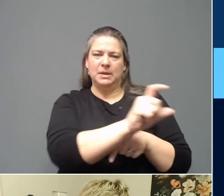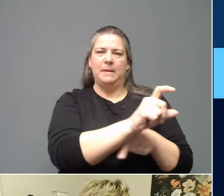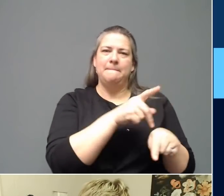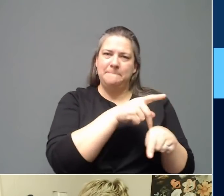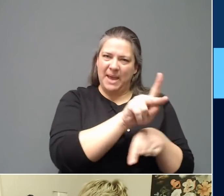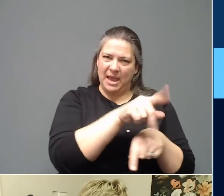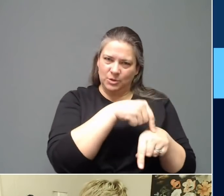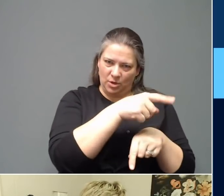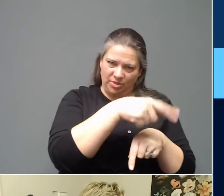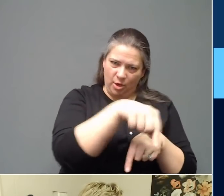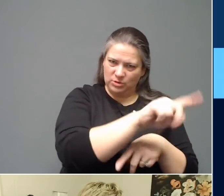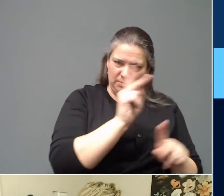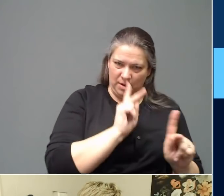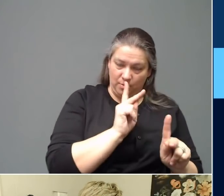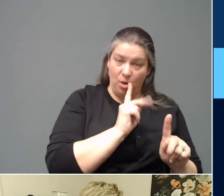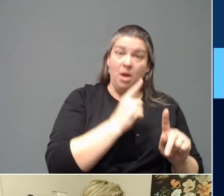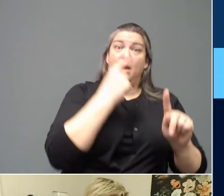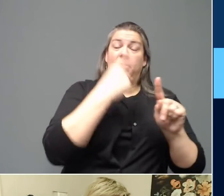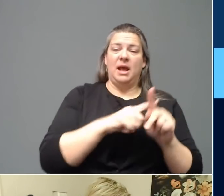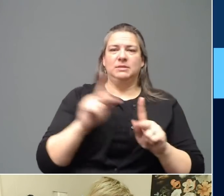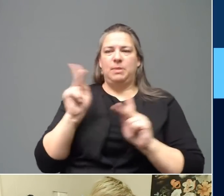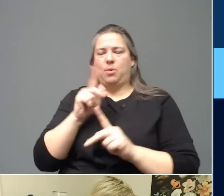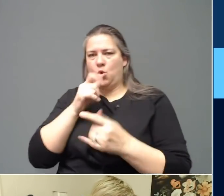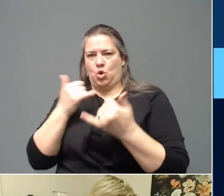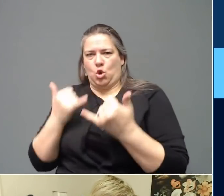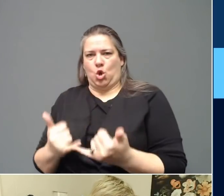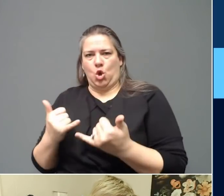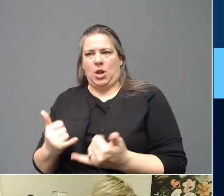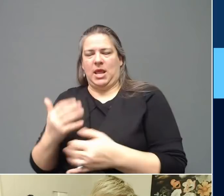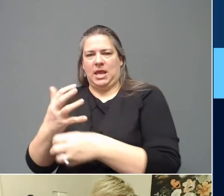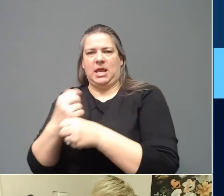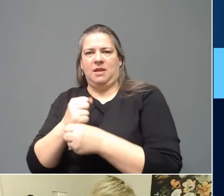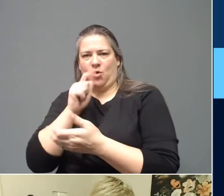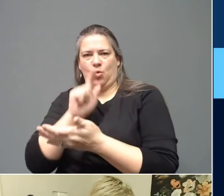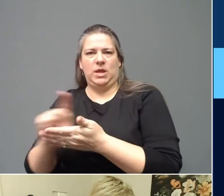are currently drawing a weekly benefit of